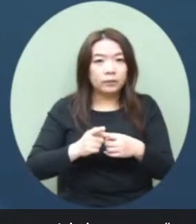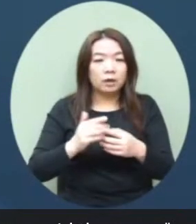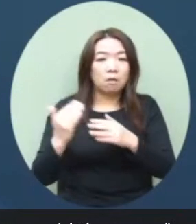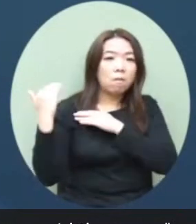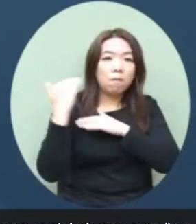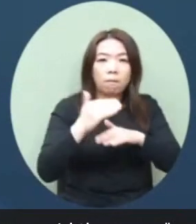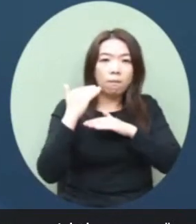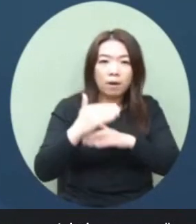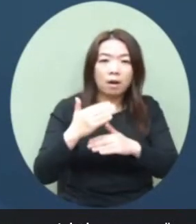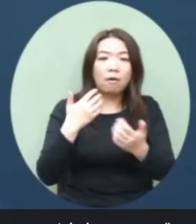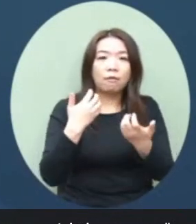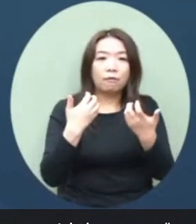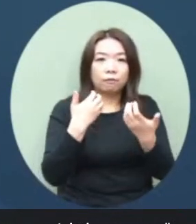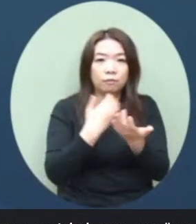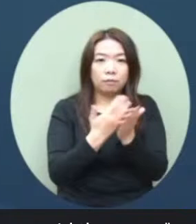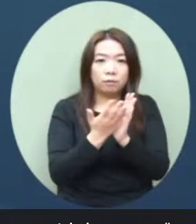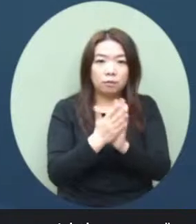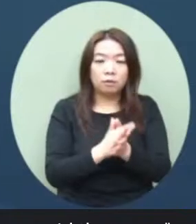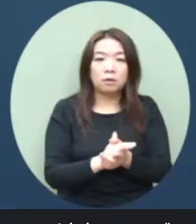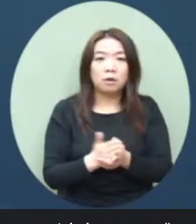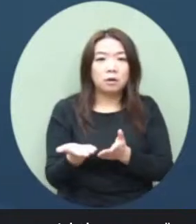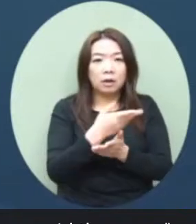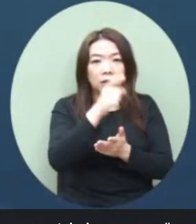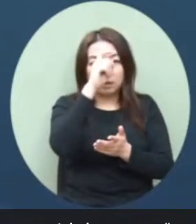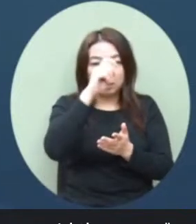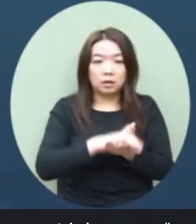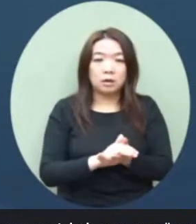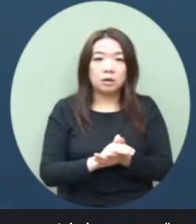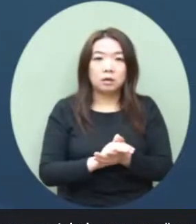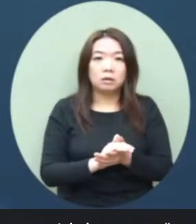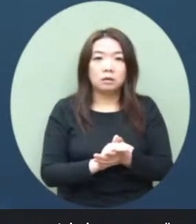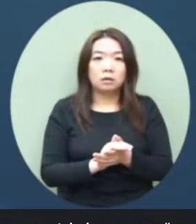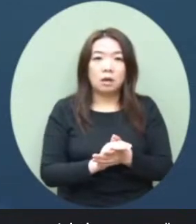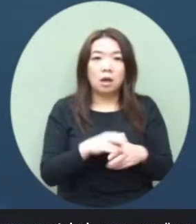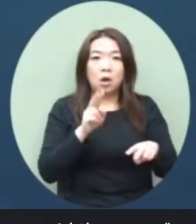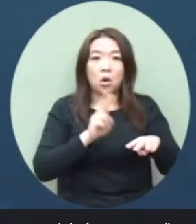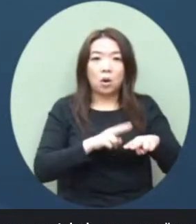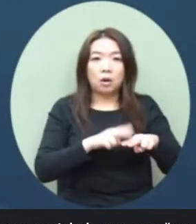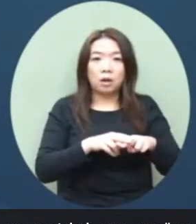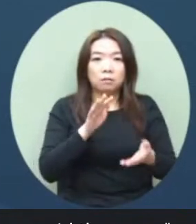Besides epidemic, they are